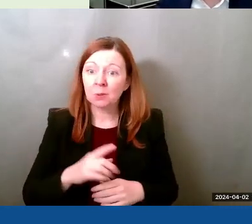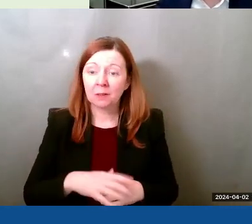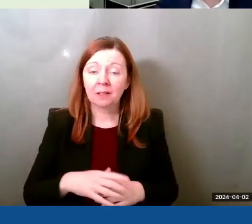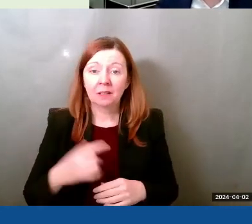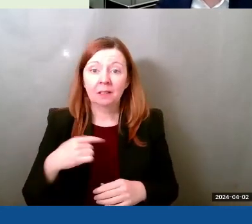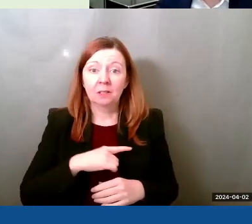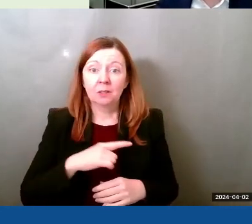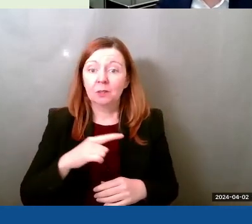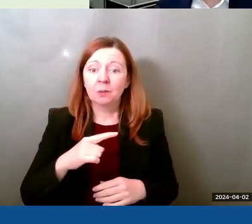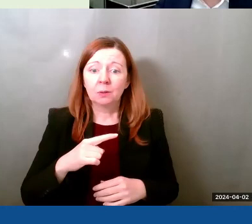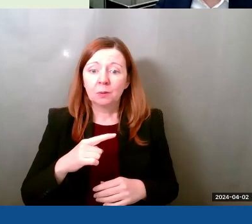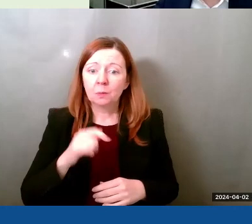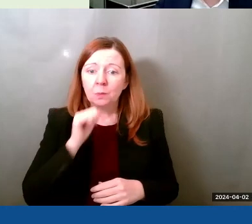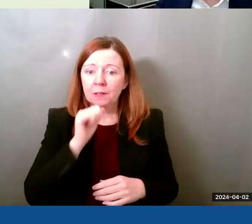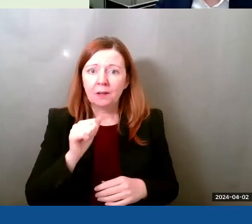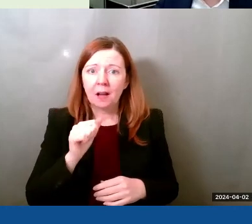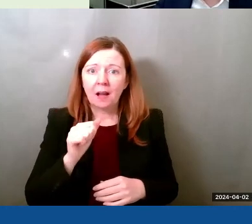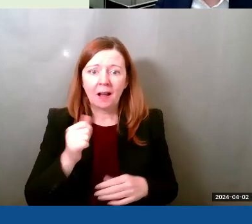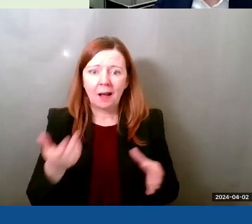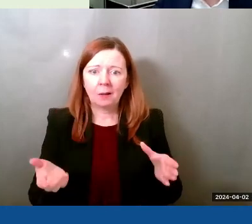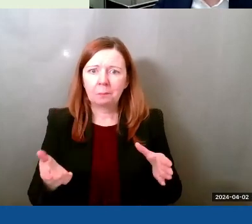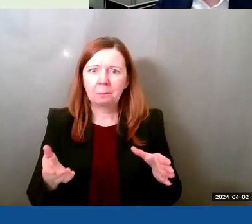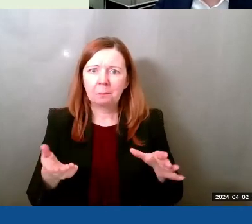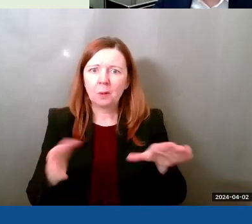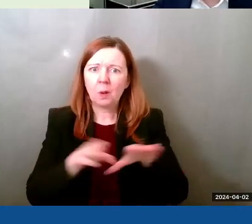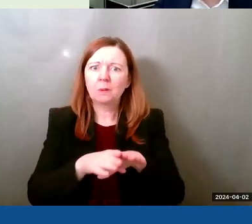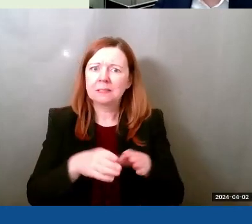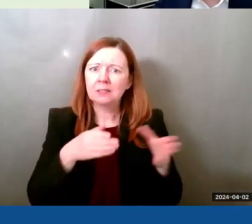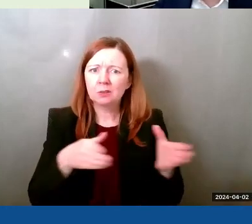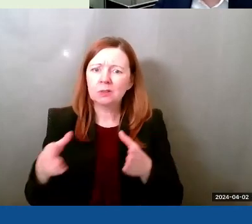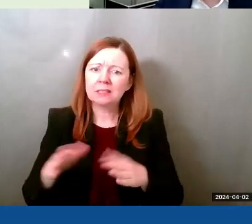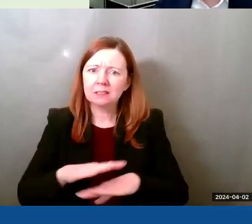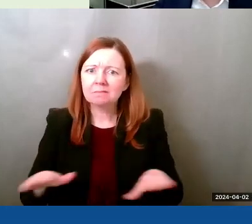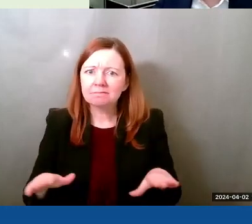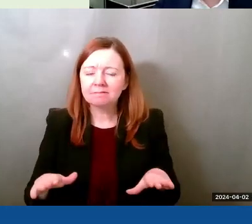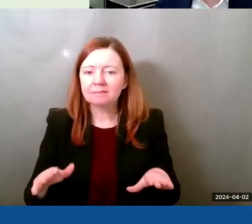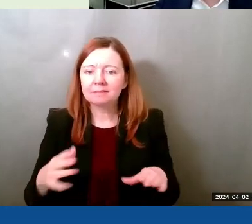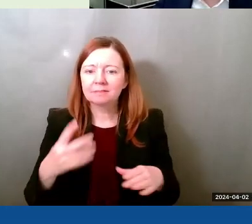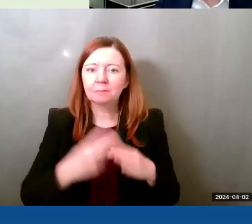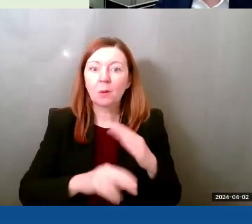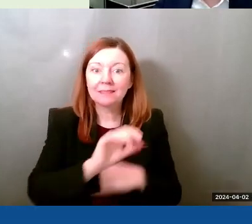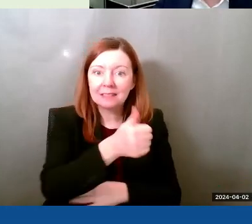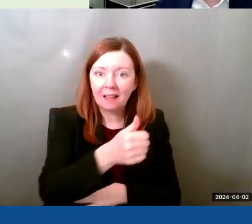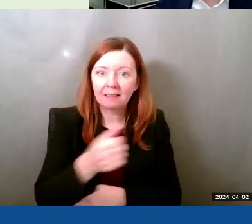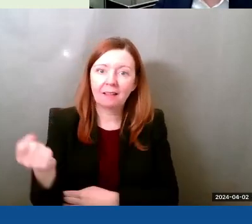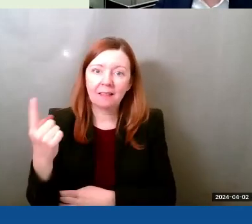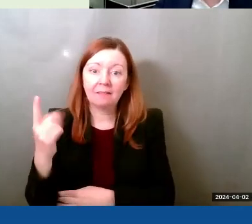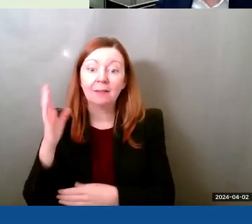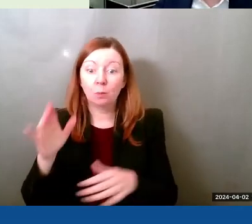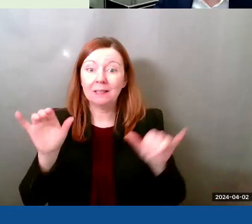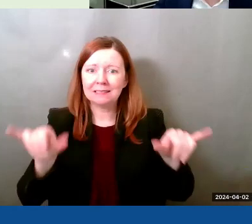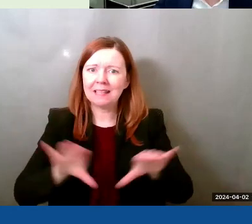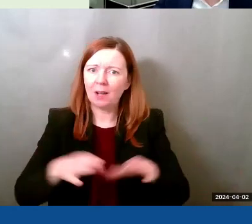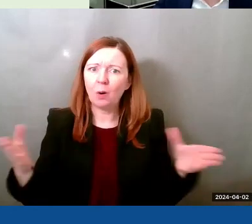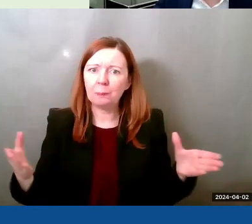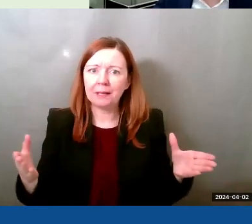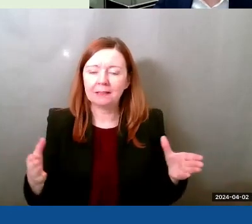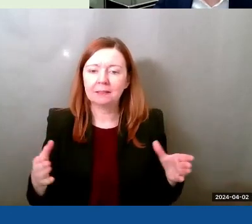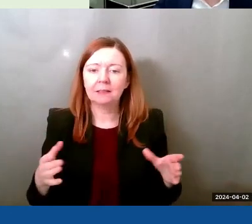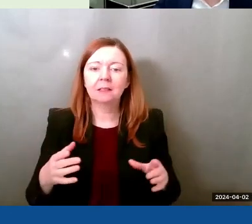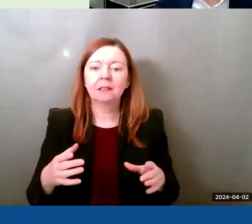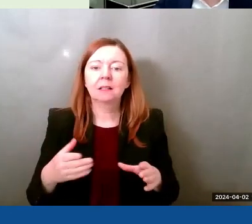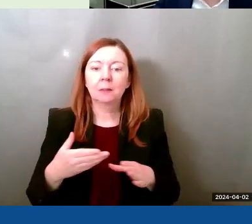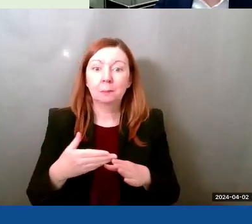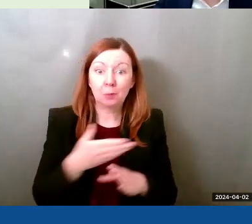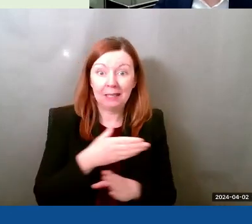So we're not permanently closing any streets or roads, right? So both 10th and 11th streets will remain open, both the